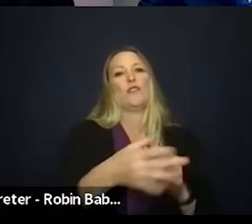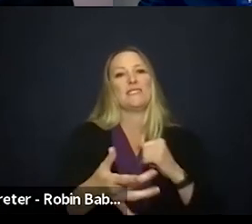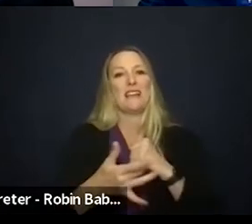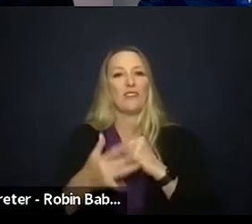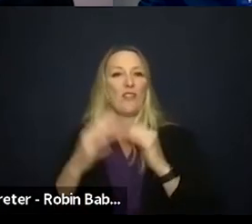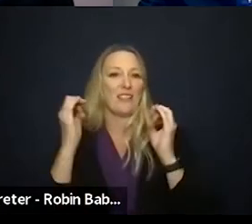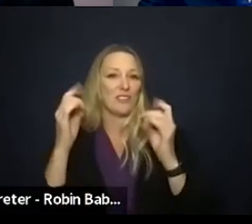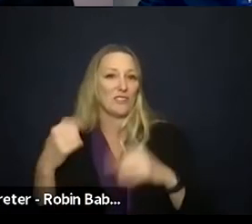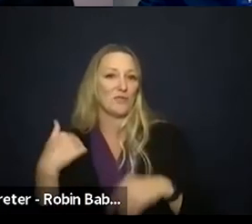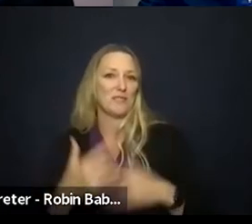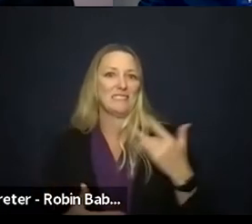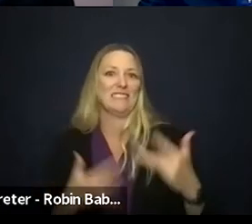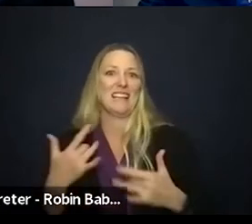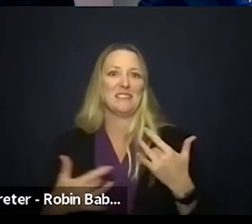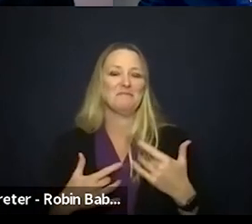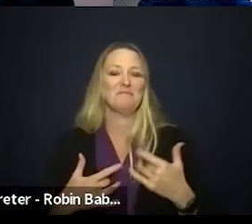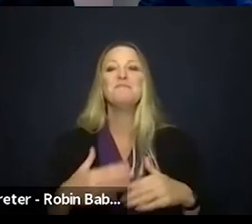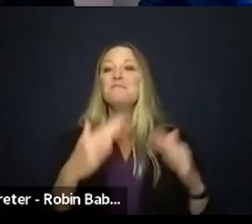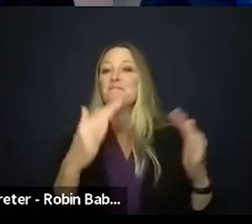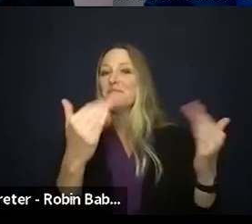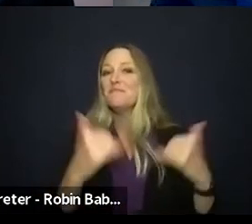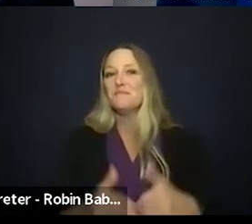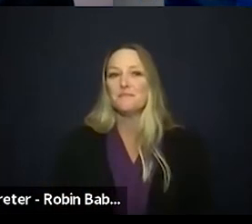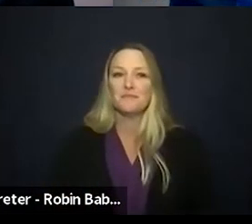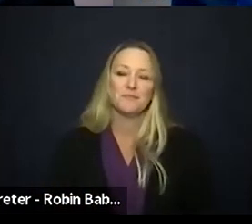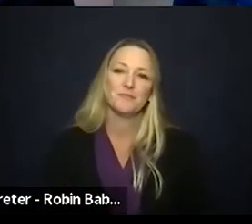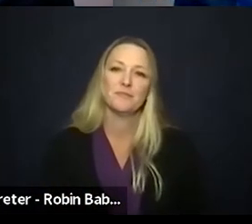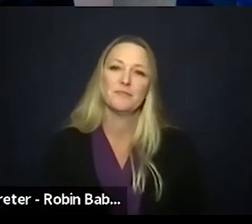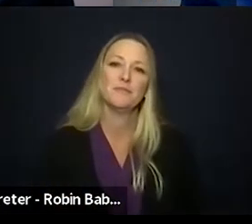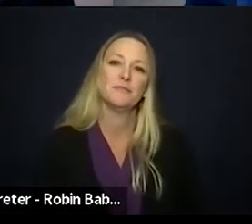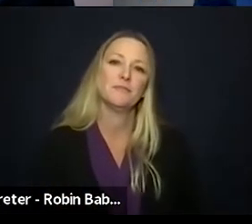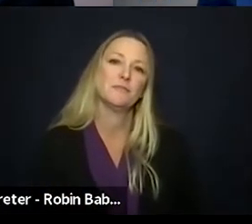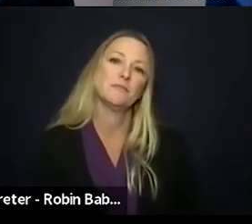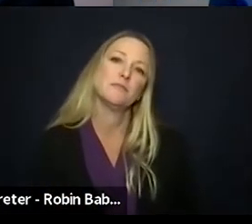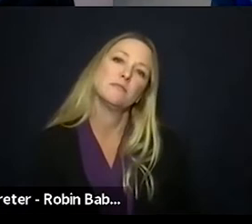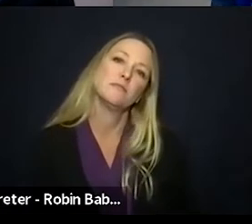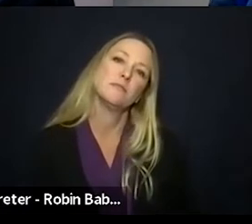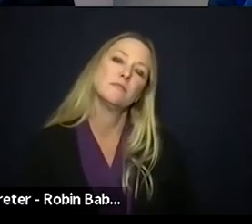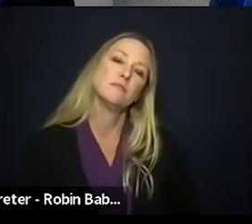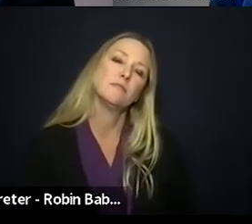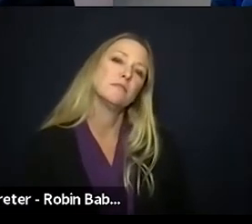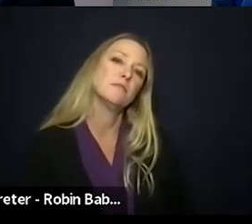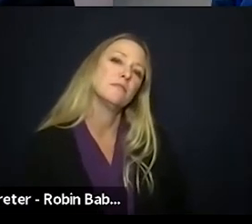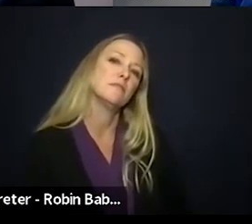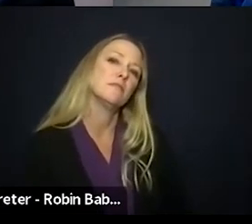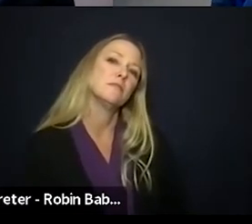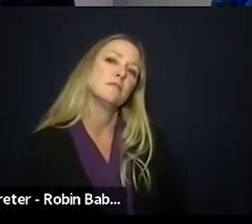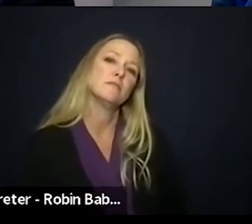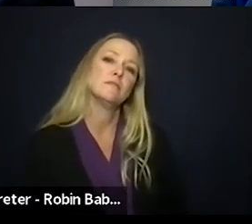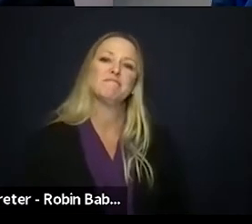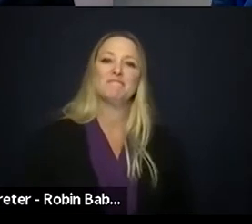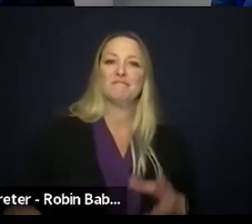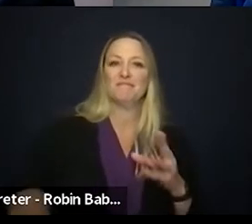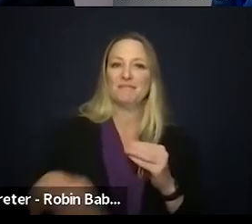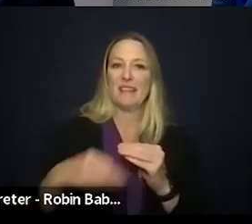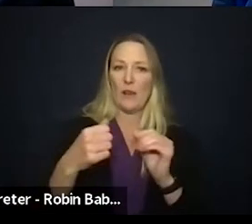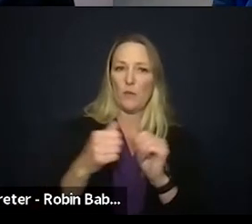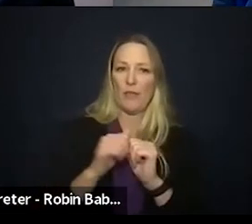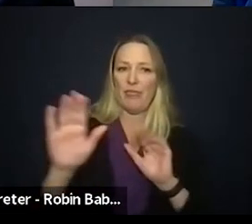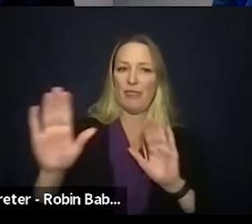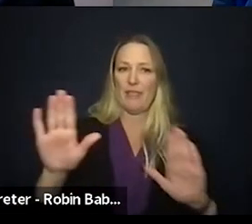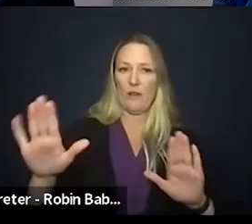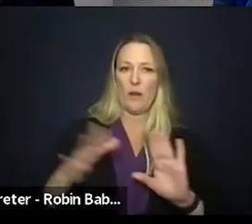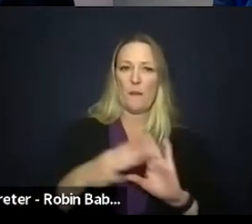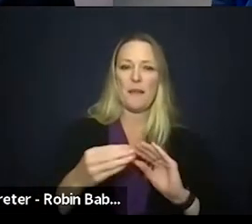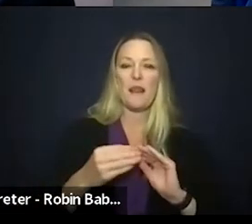it next slide and as expanding what emily and john said that about half of the dose